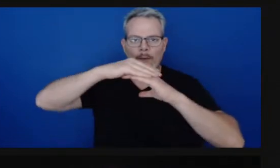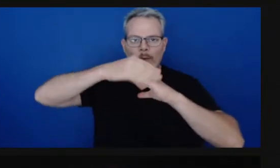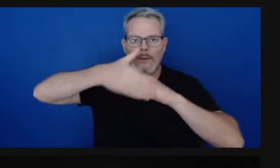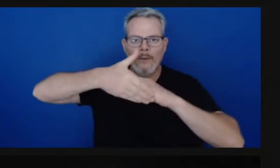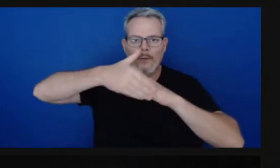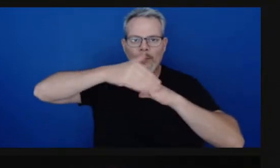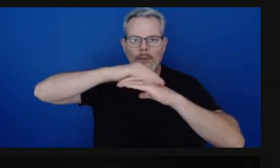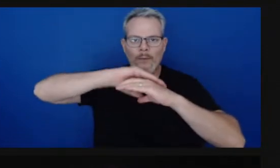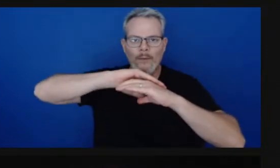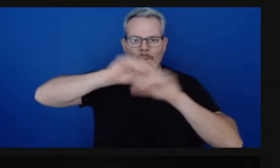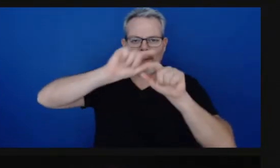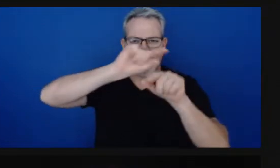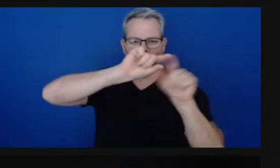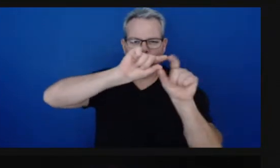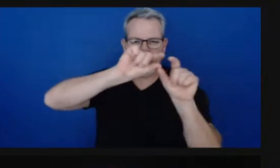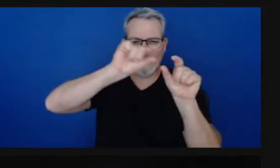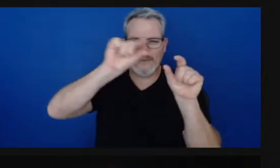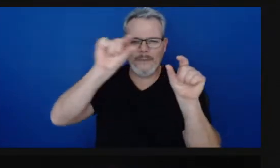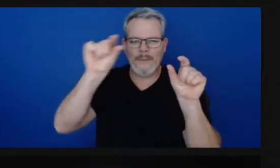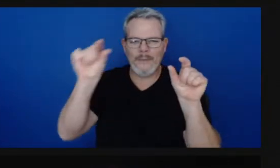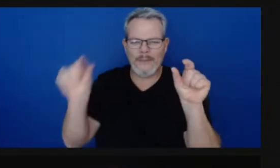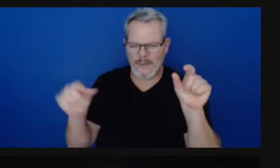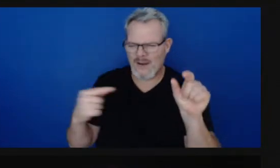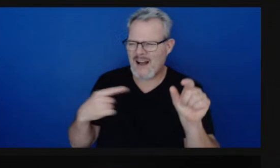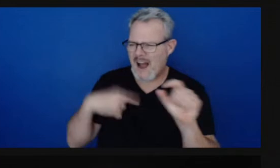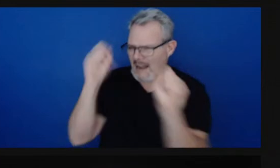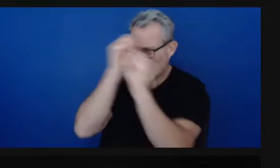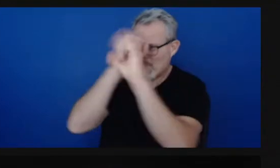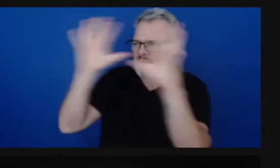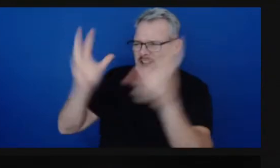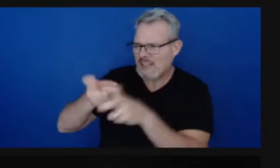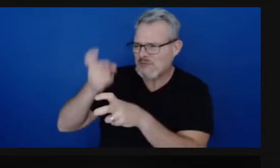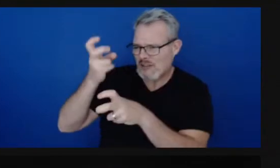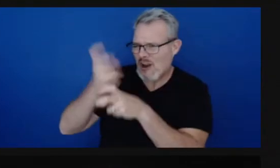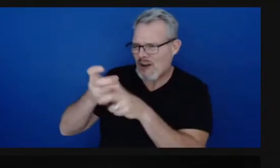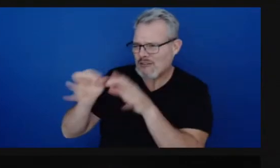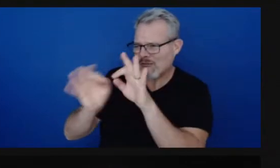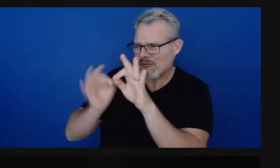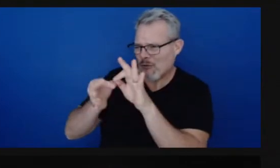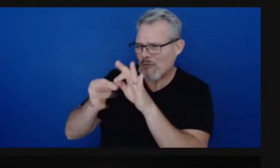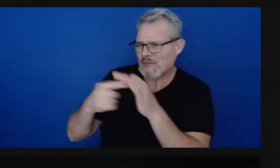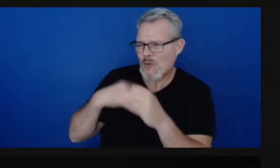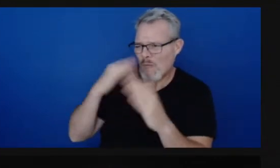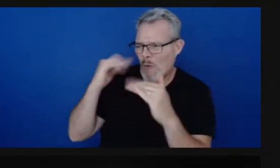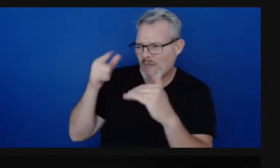I imagine this is very hard to interpret, so mahalo for that attempt there.